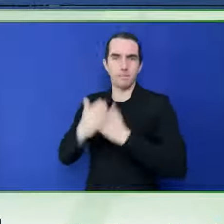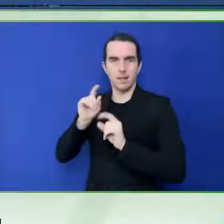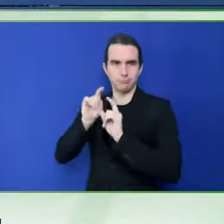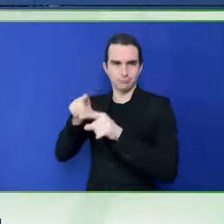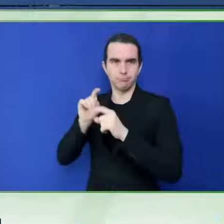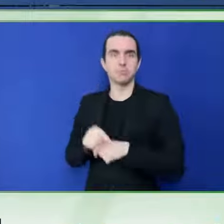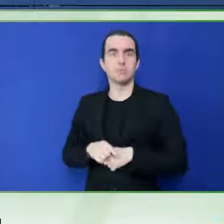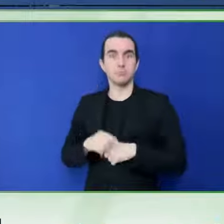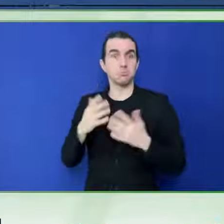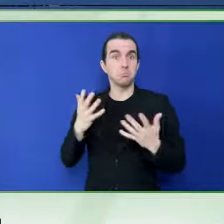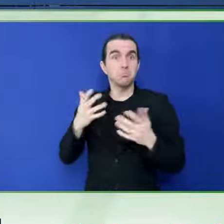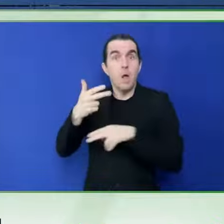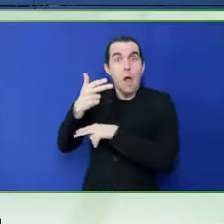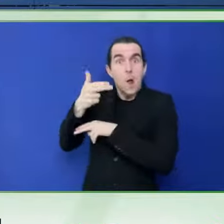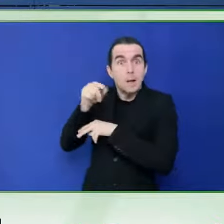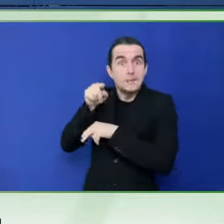them.